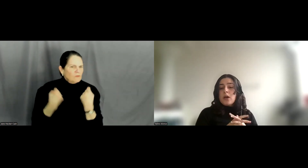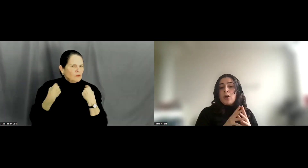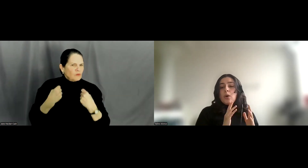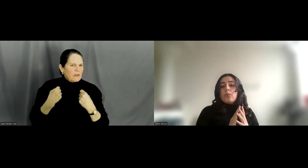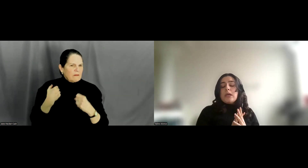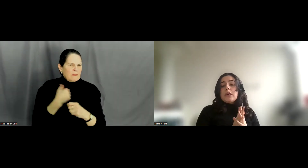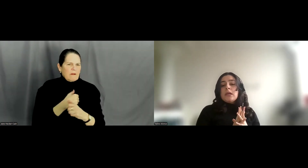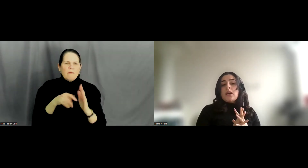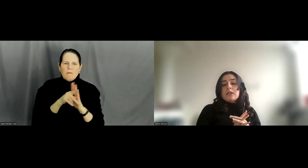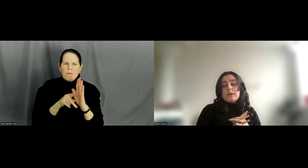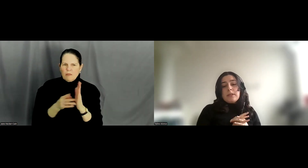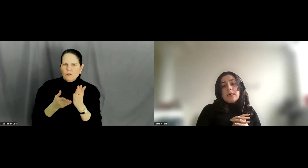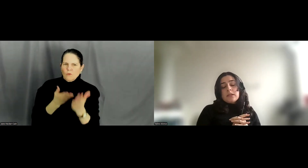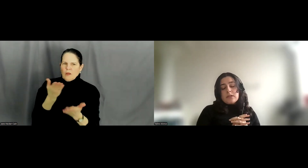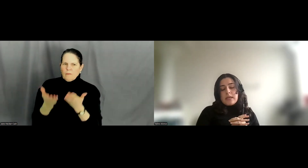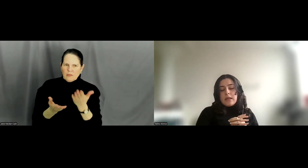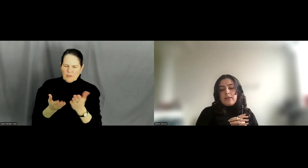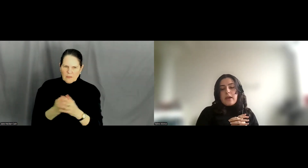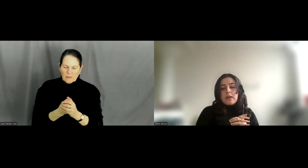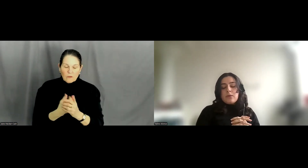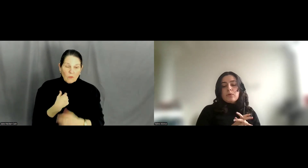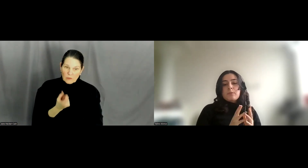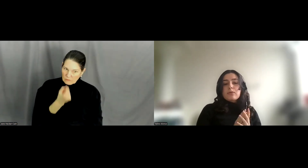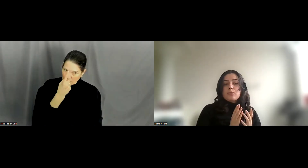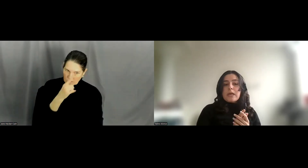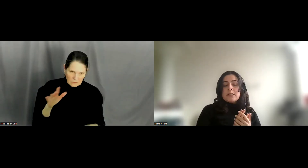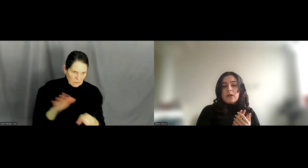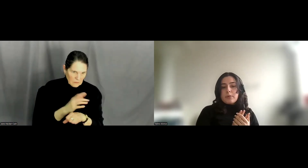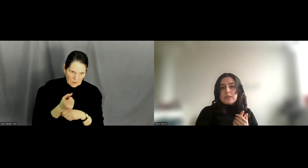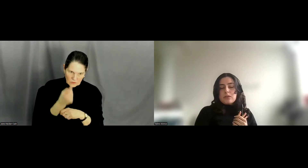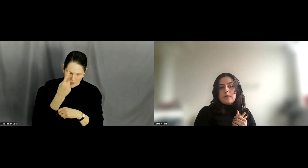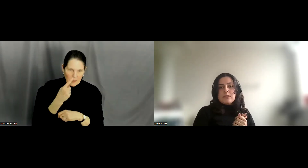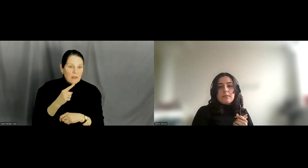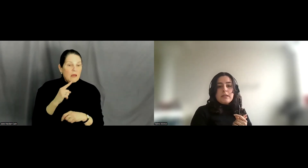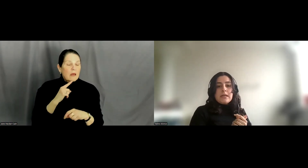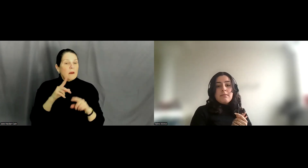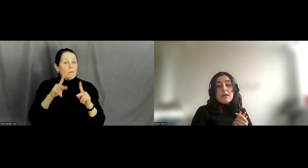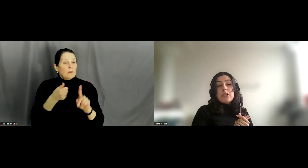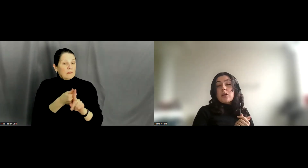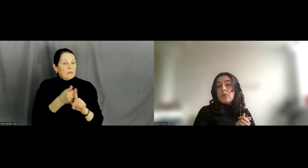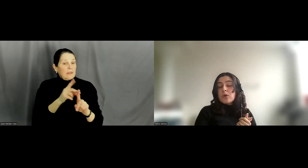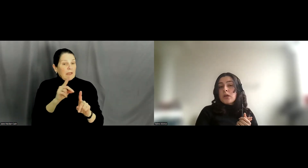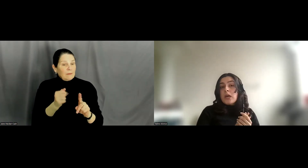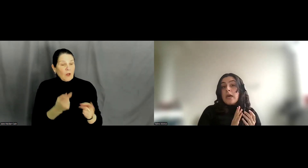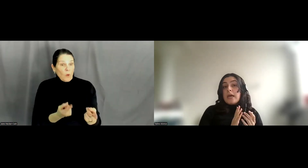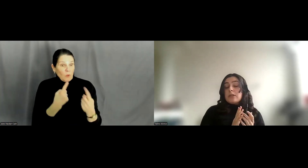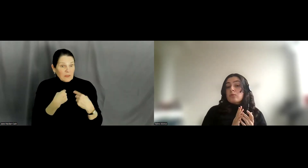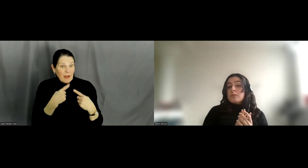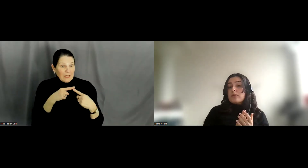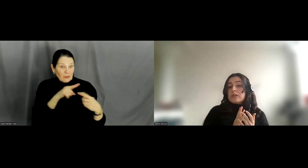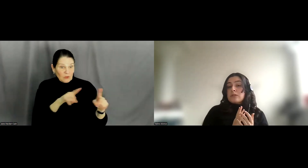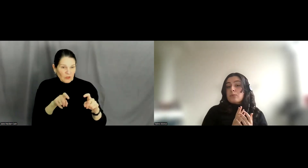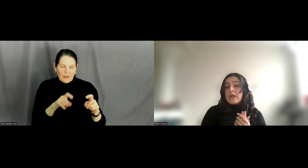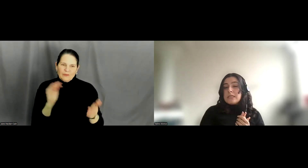well. We deeply understand that response rates of persons with disability may be low